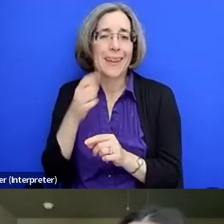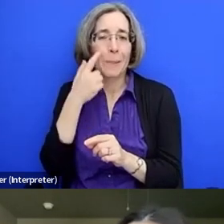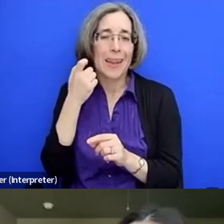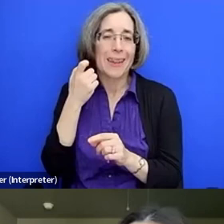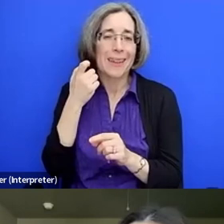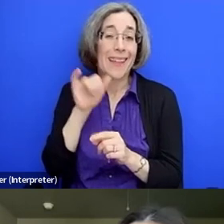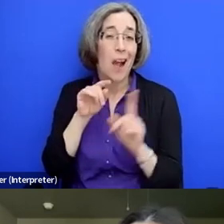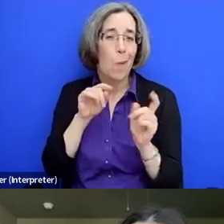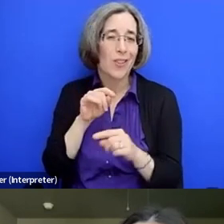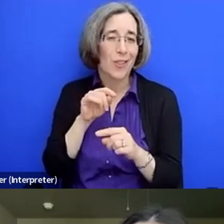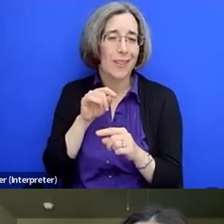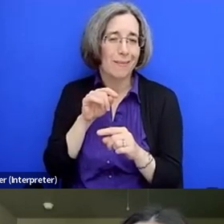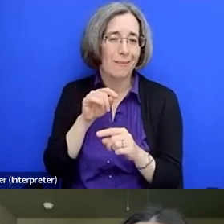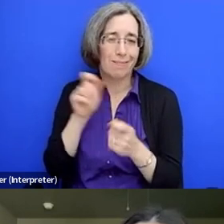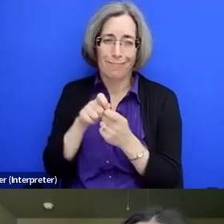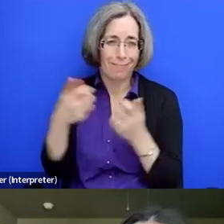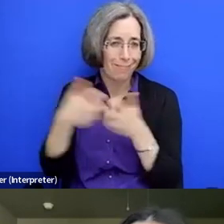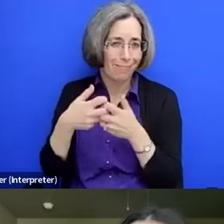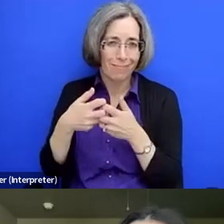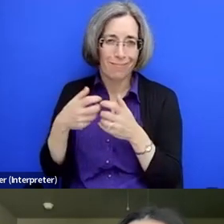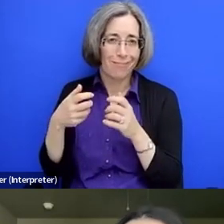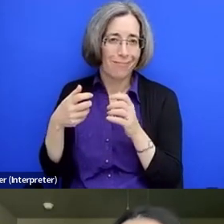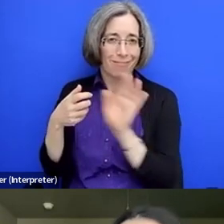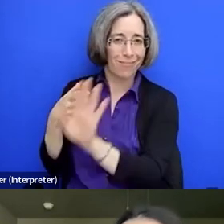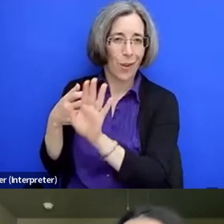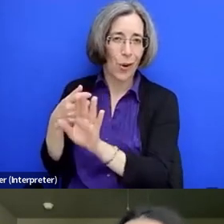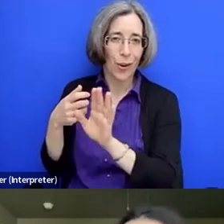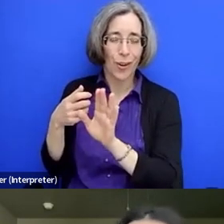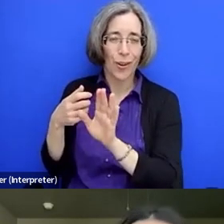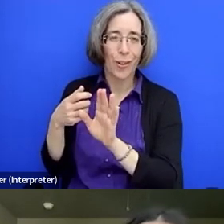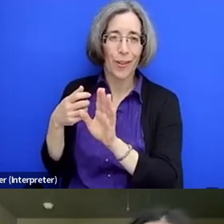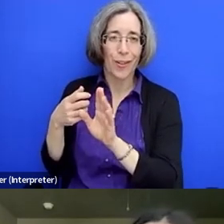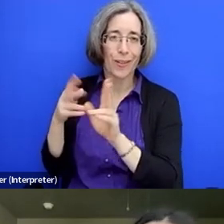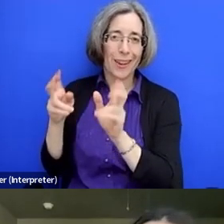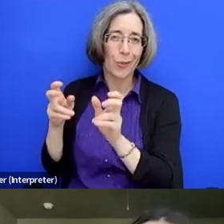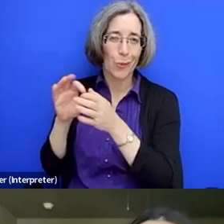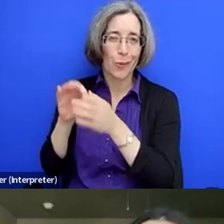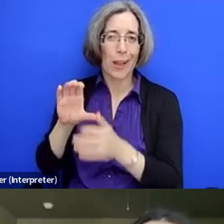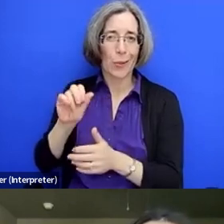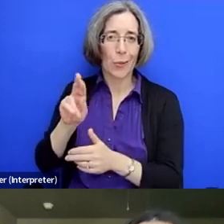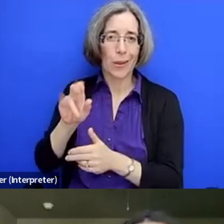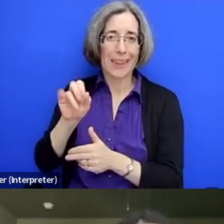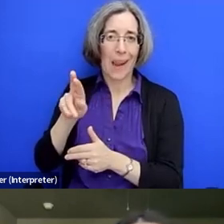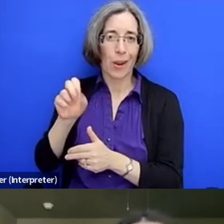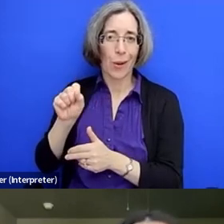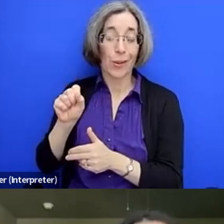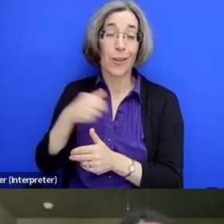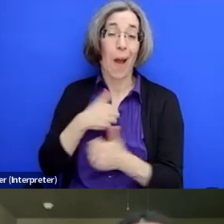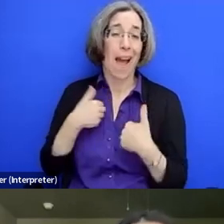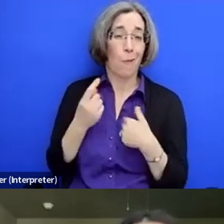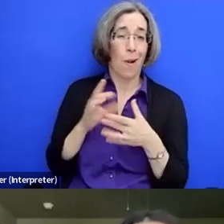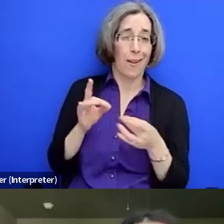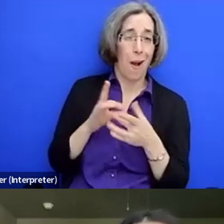this question is precisely geared around a lot of the issues that the carriers bring up. So I have a comment, but I want to see if my